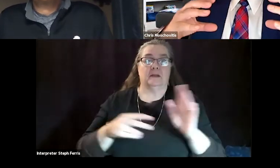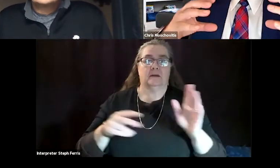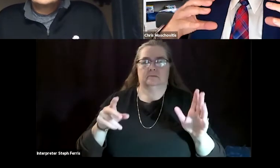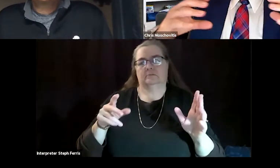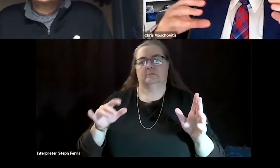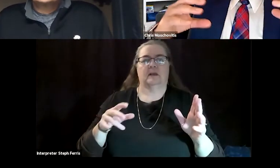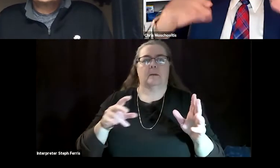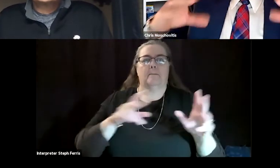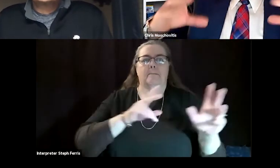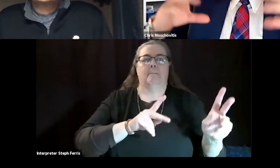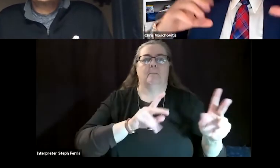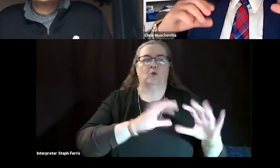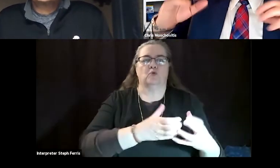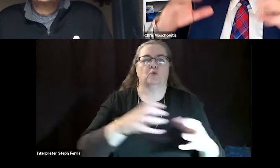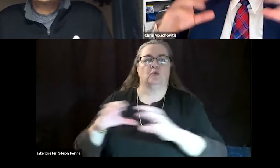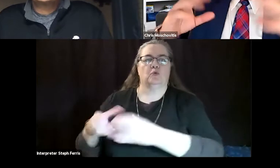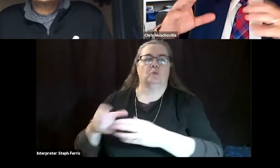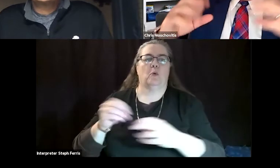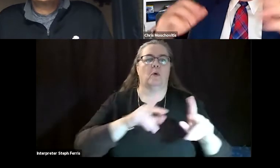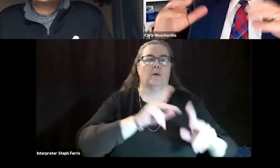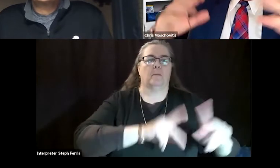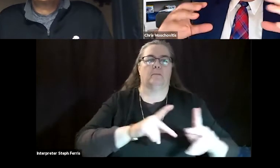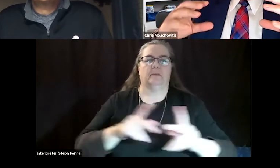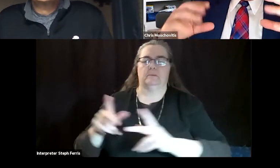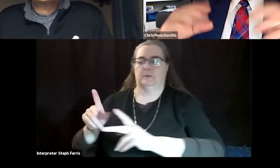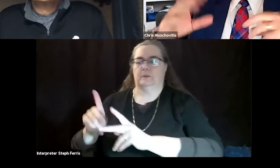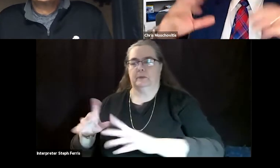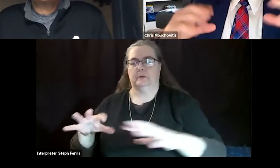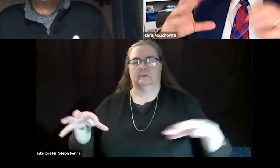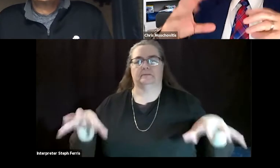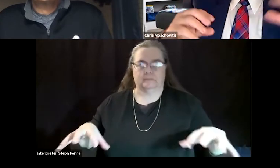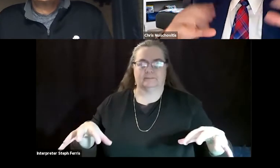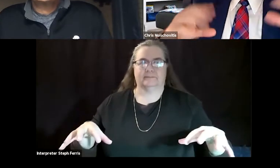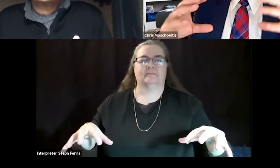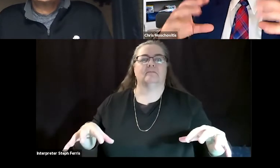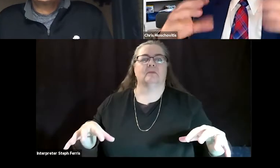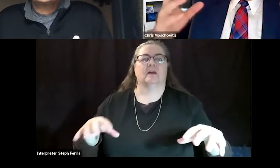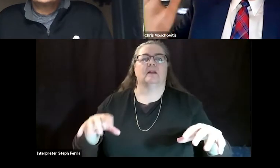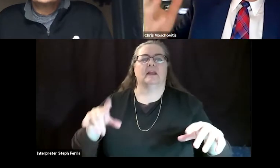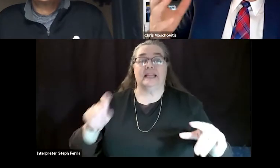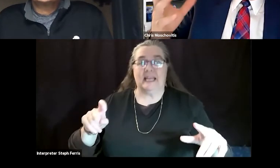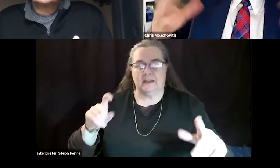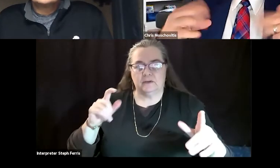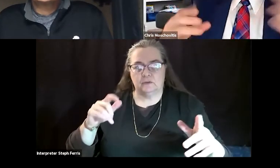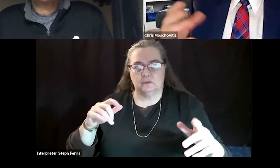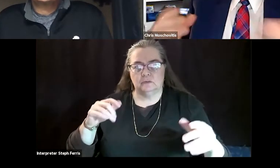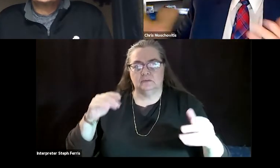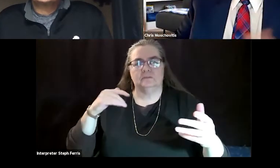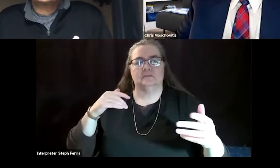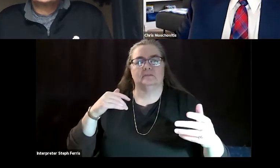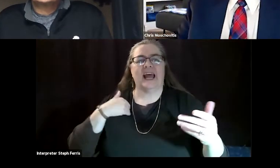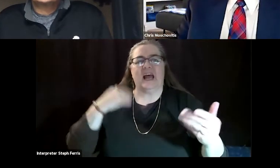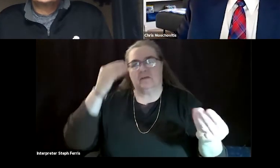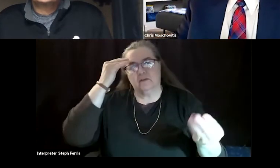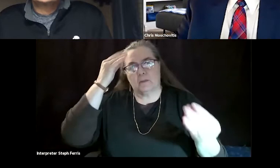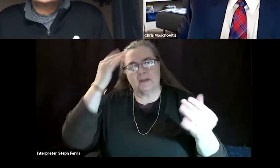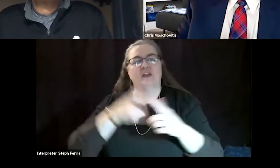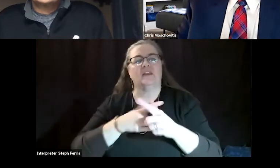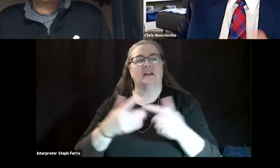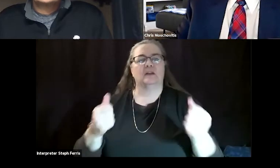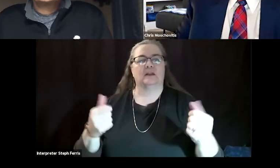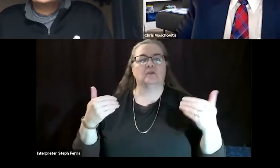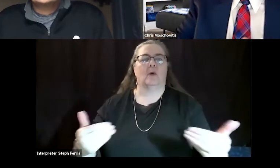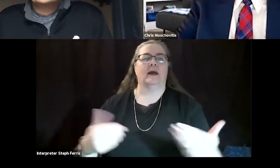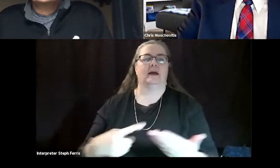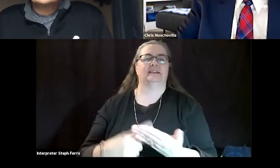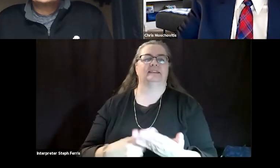individuals. So the level of engagement is something that we can discuss. How much do you need to know? Well, okay, how much do you need to know to drive a car?